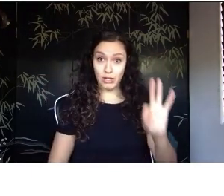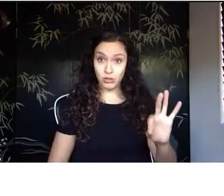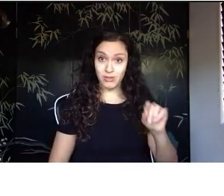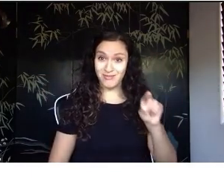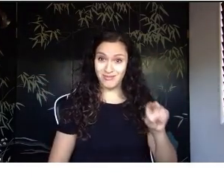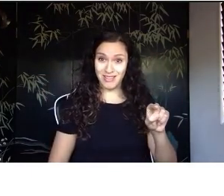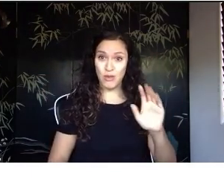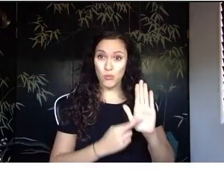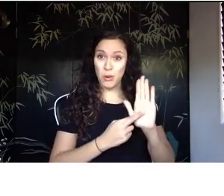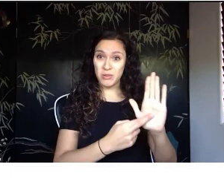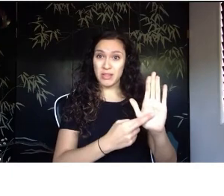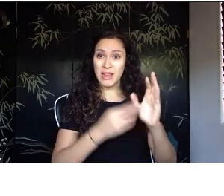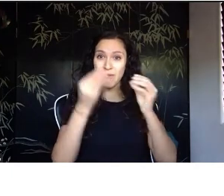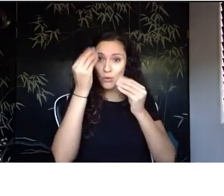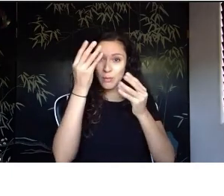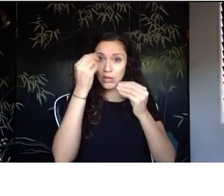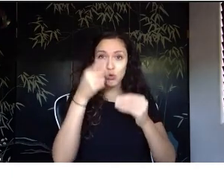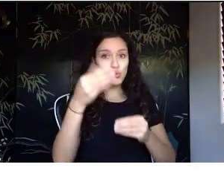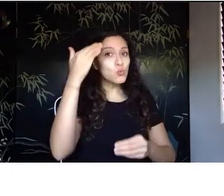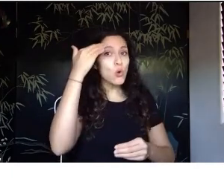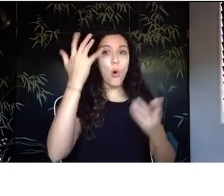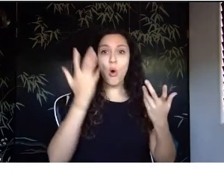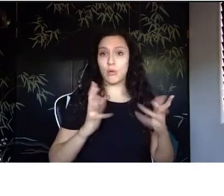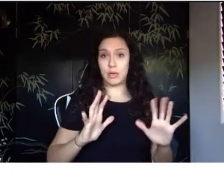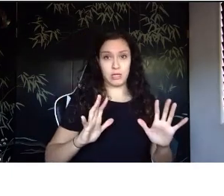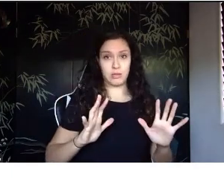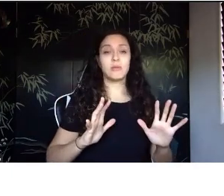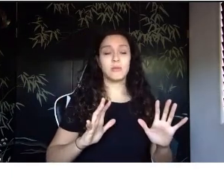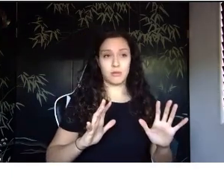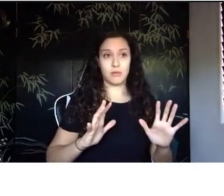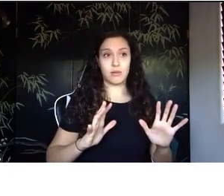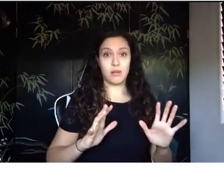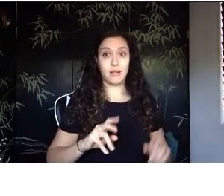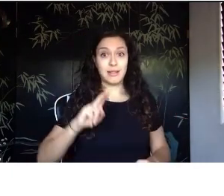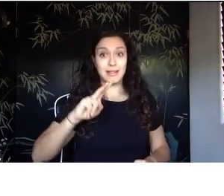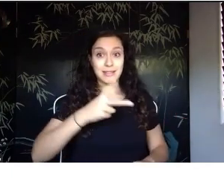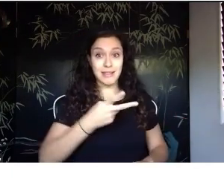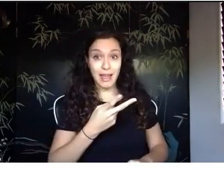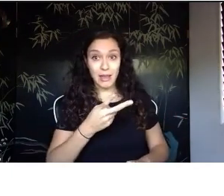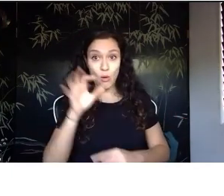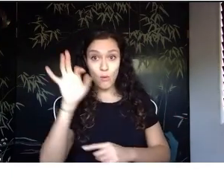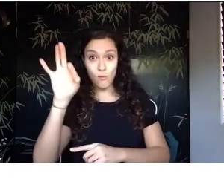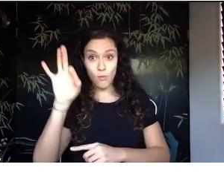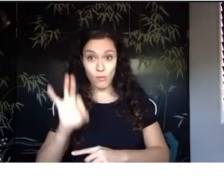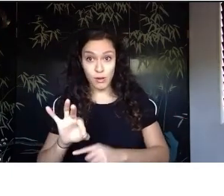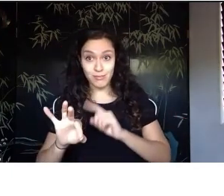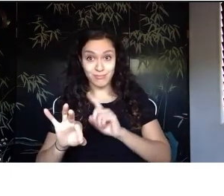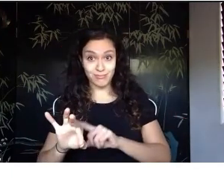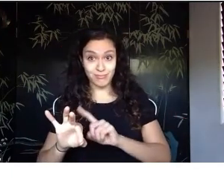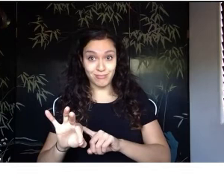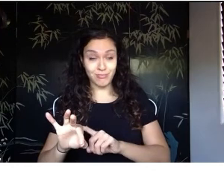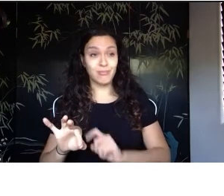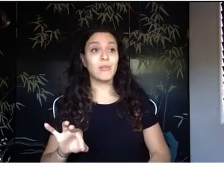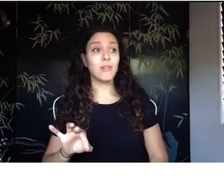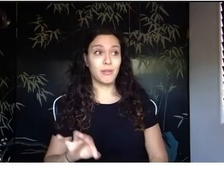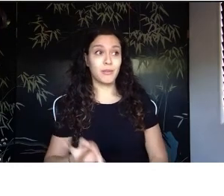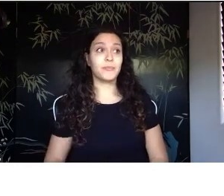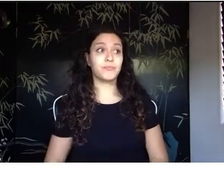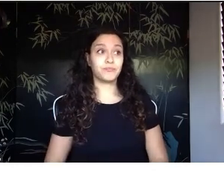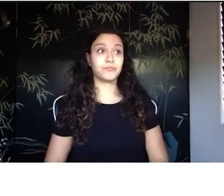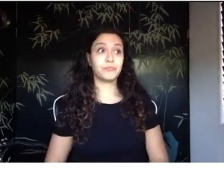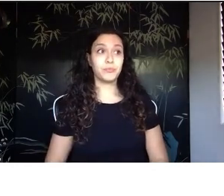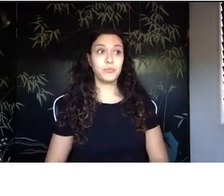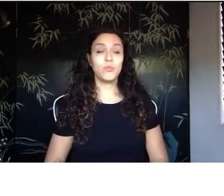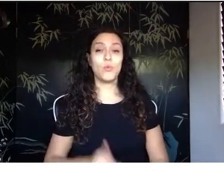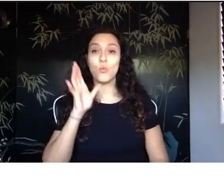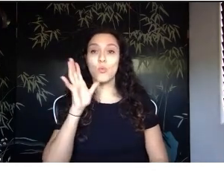One fraction represents what you already know. So information you already know. The other